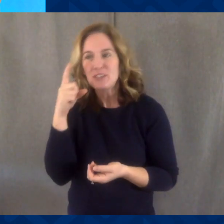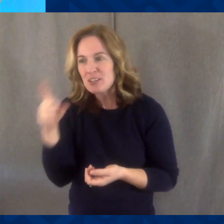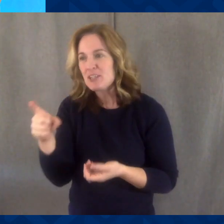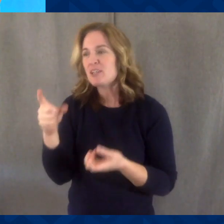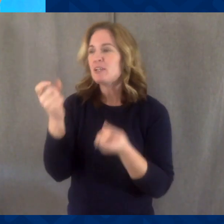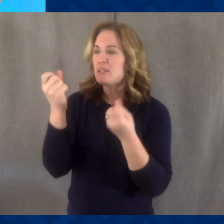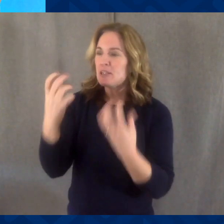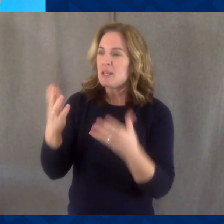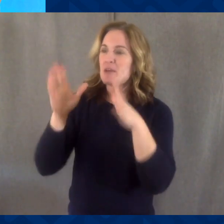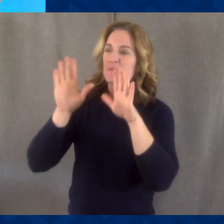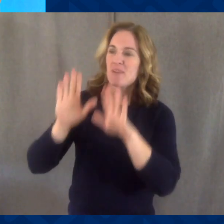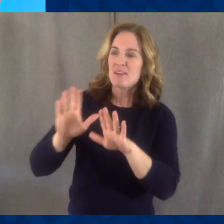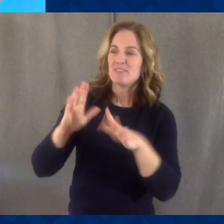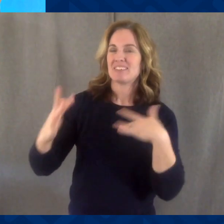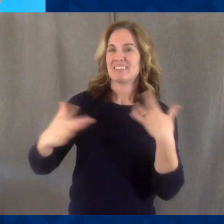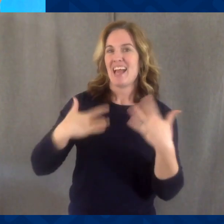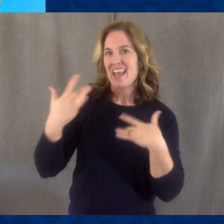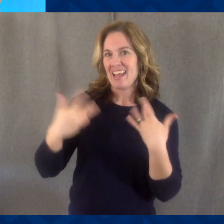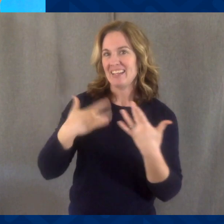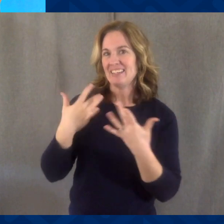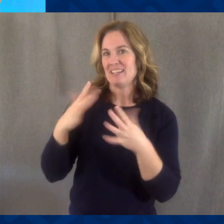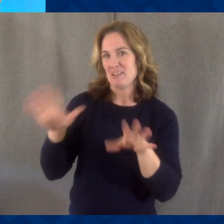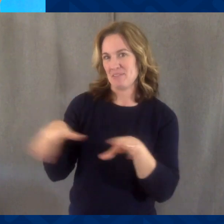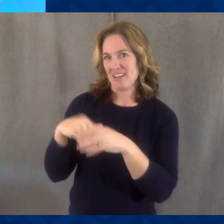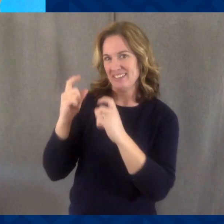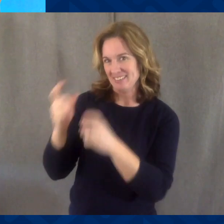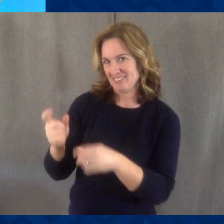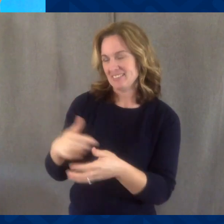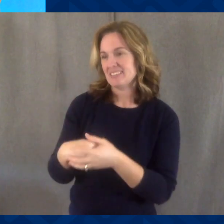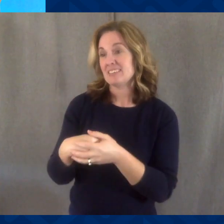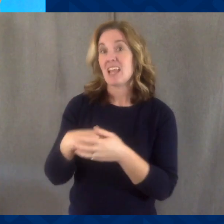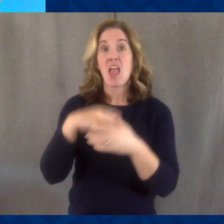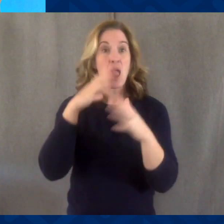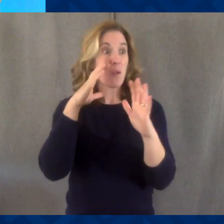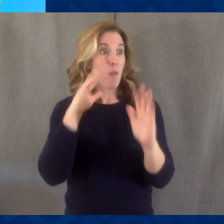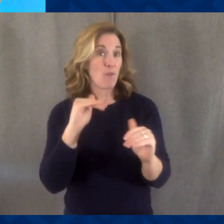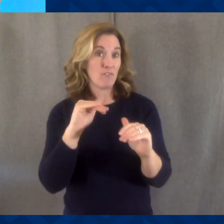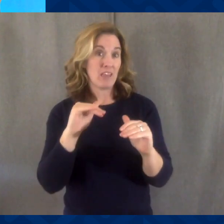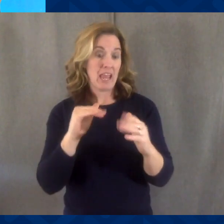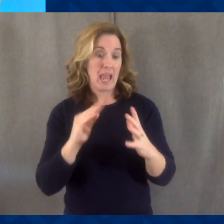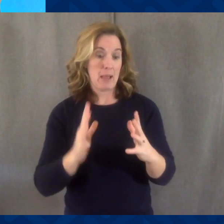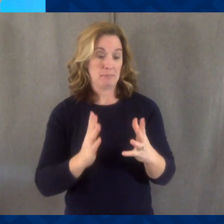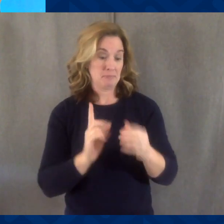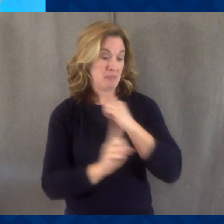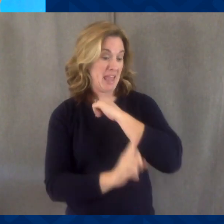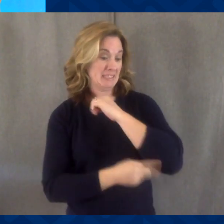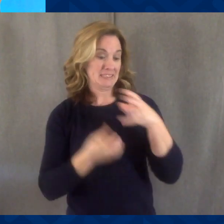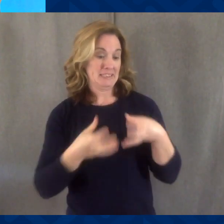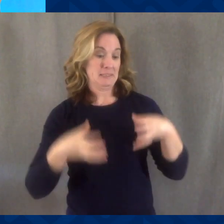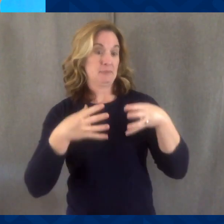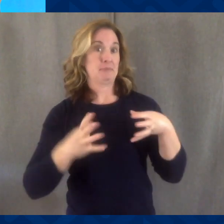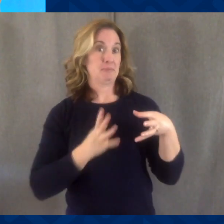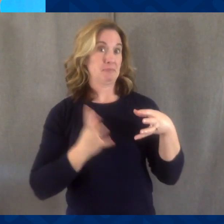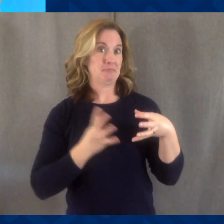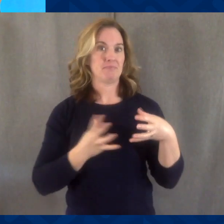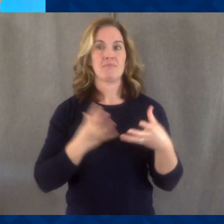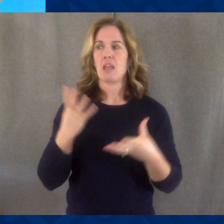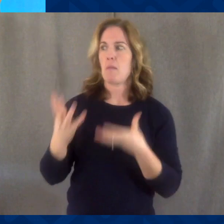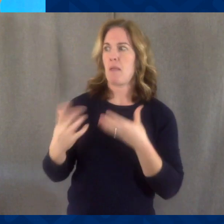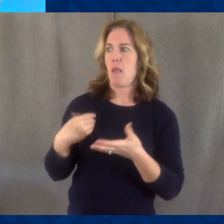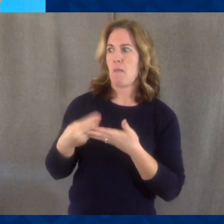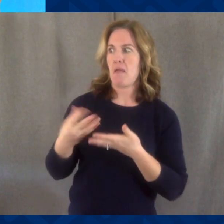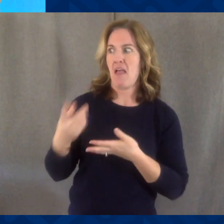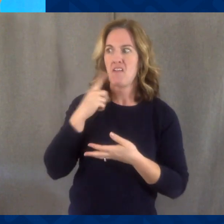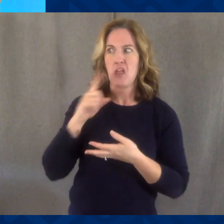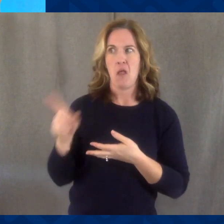wonderful and exciting wedding gifts. And hopefully a crystal basket. Maybe that's what I'll get him. No, I